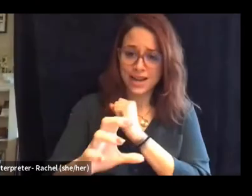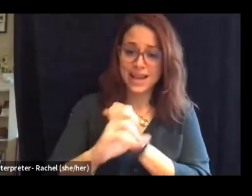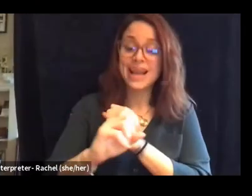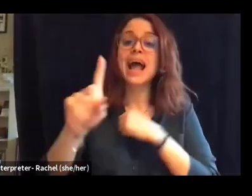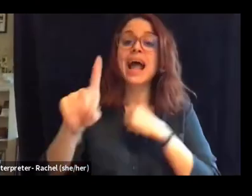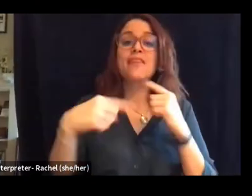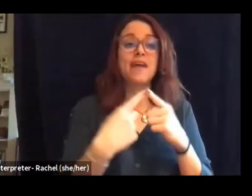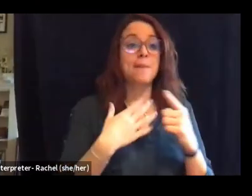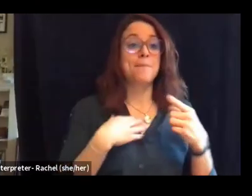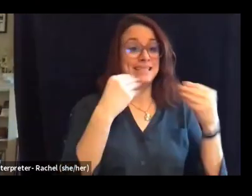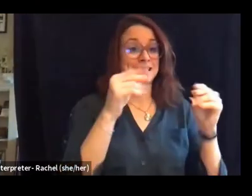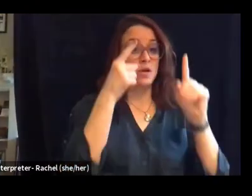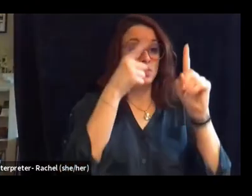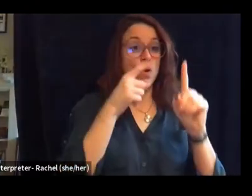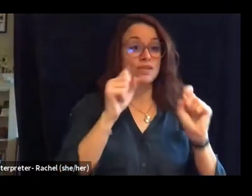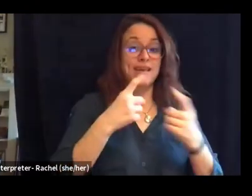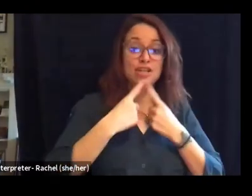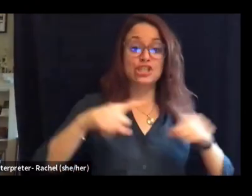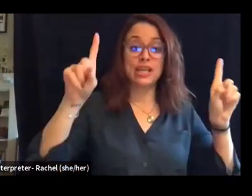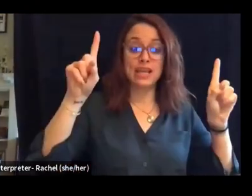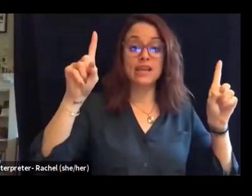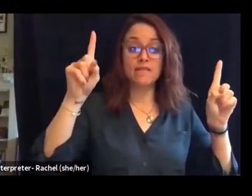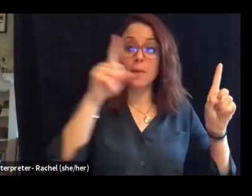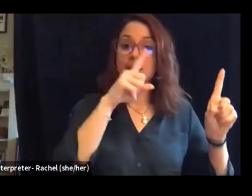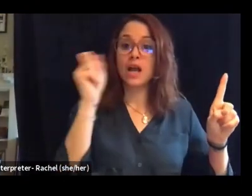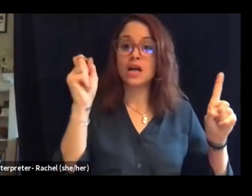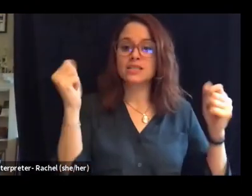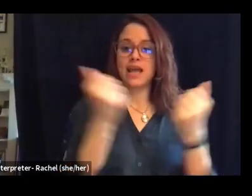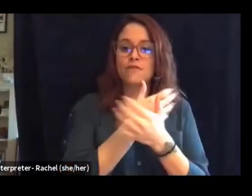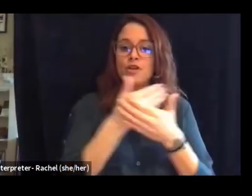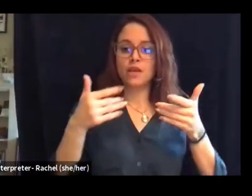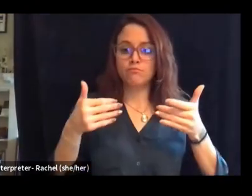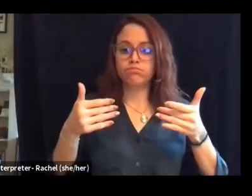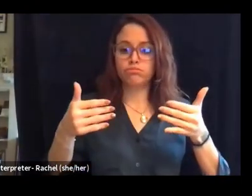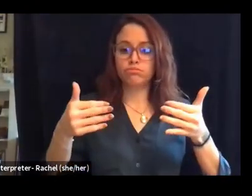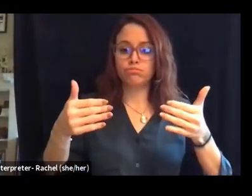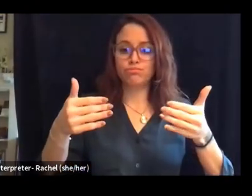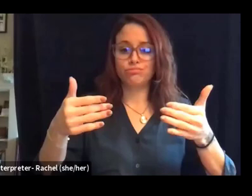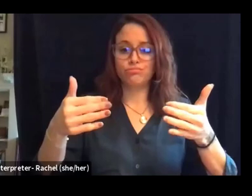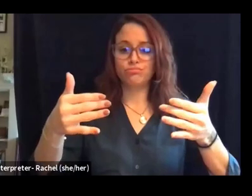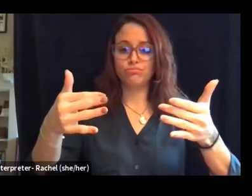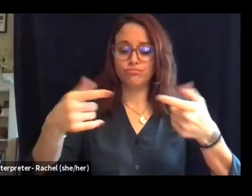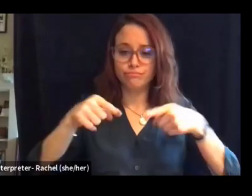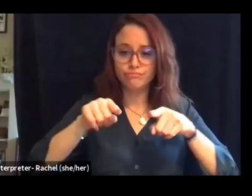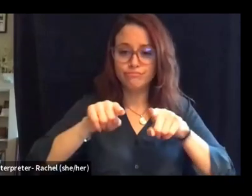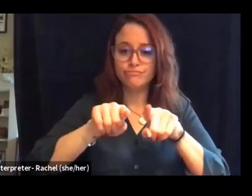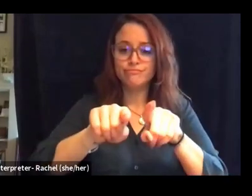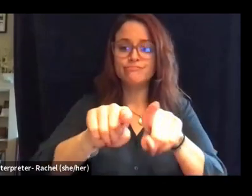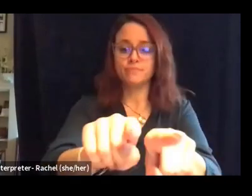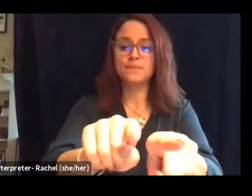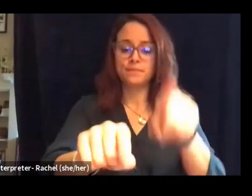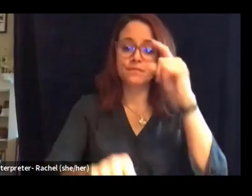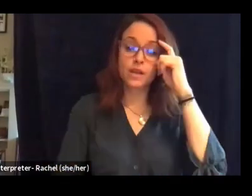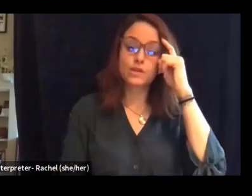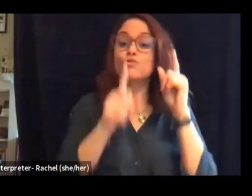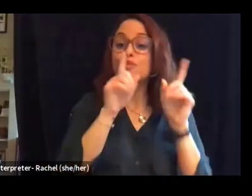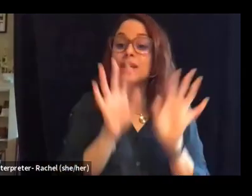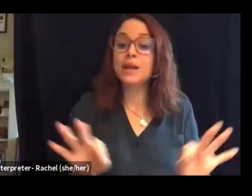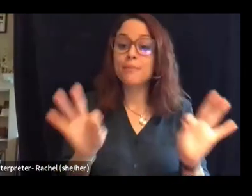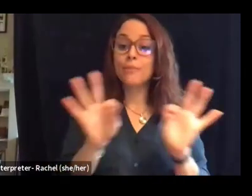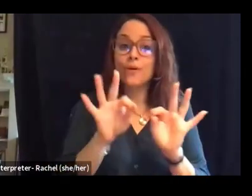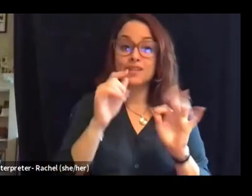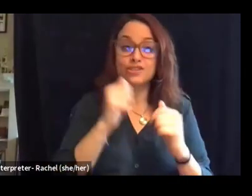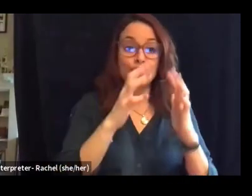goals. So it's really important when you begin to evaluate your startup costs for a new business that you include